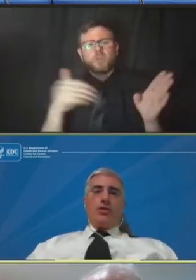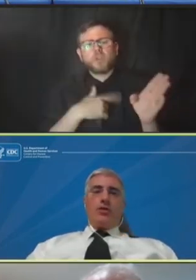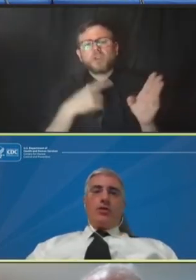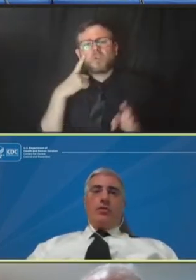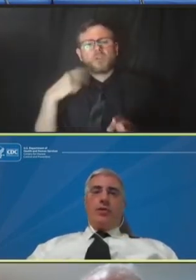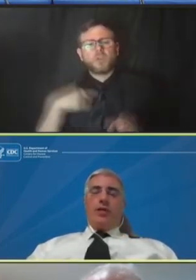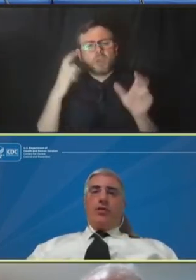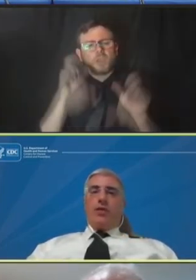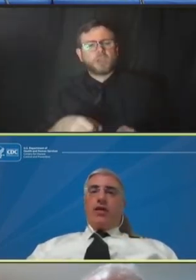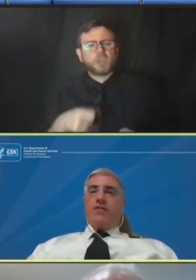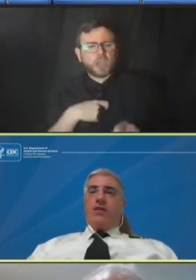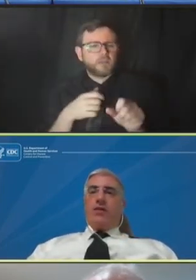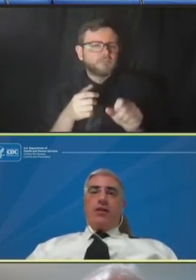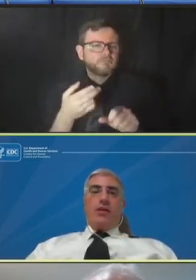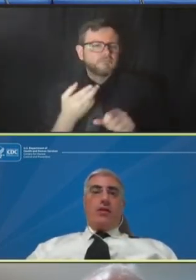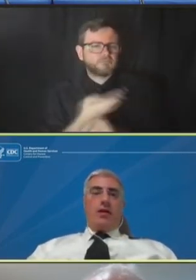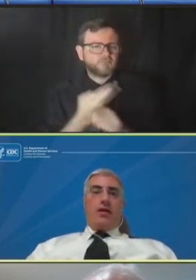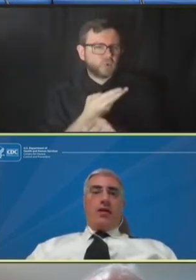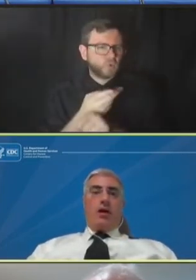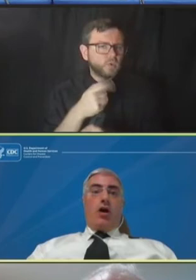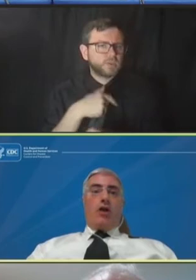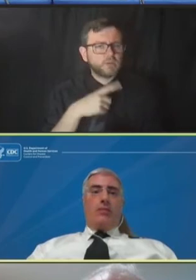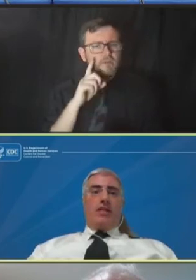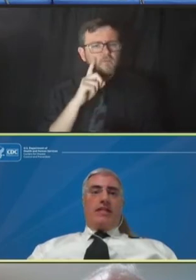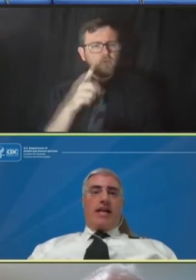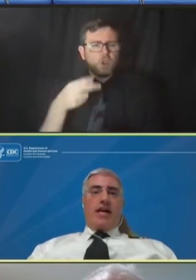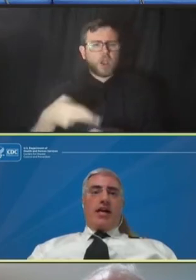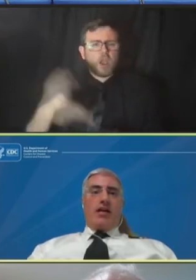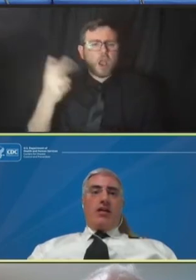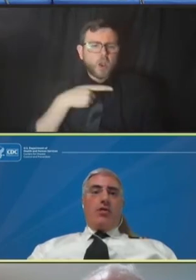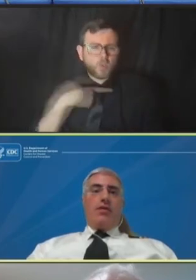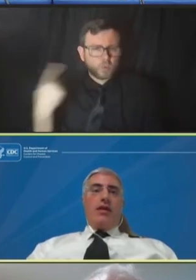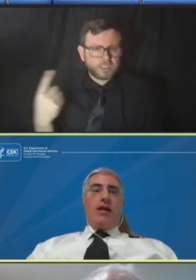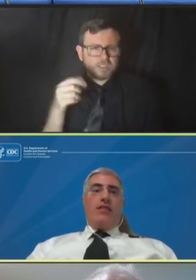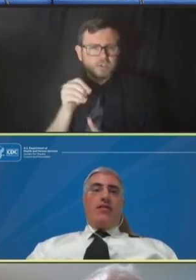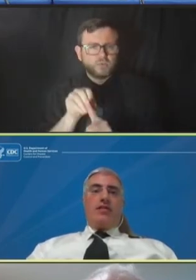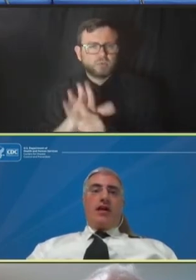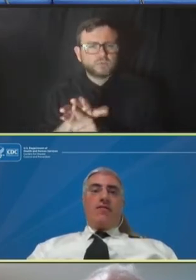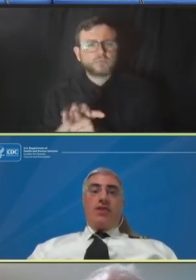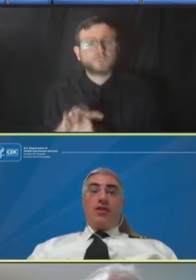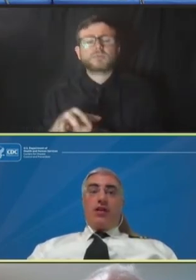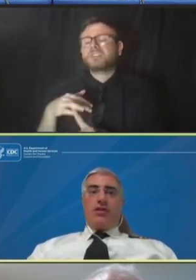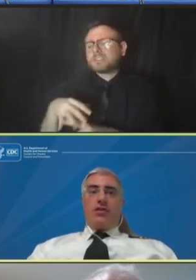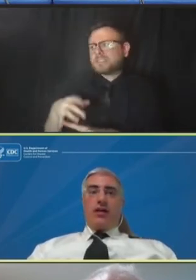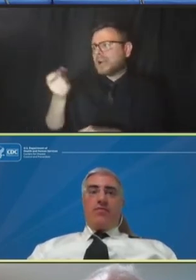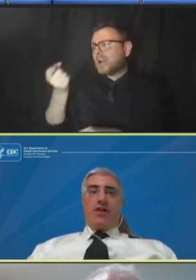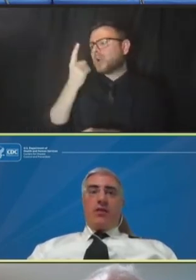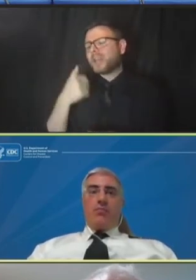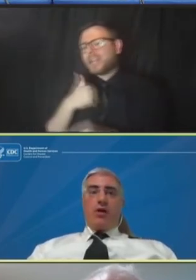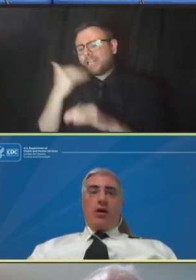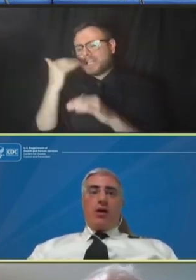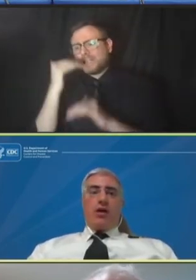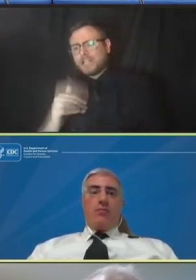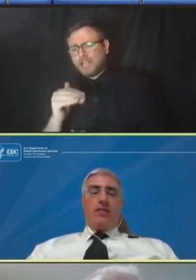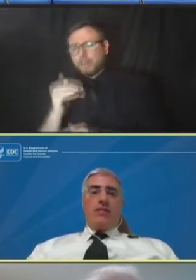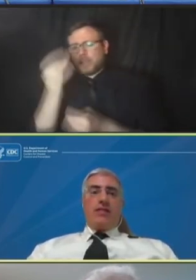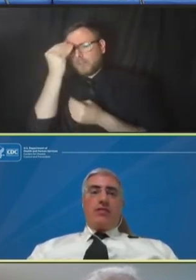Sure. So, given our limited data, there's not a very clear time frame. What